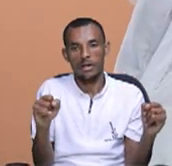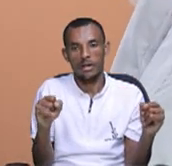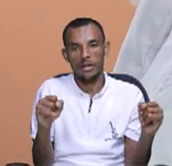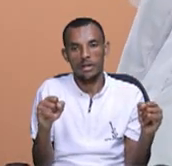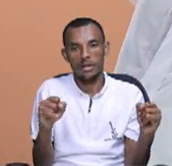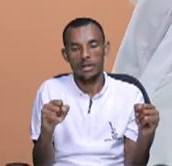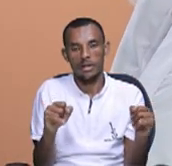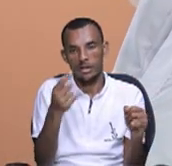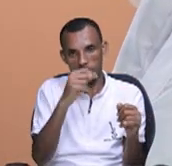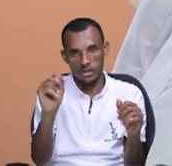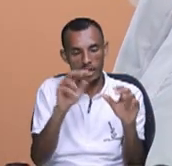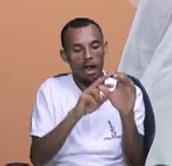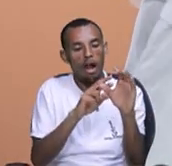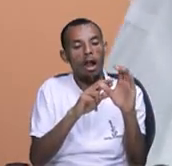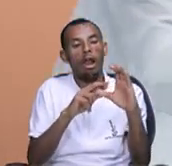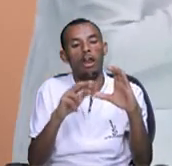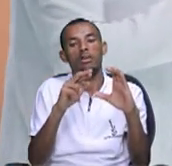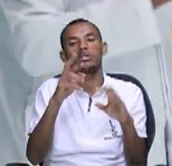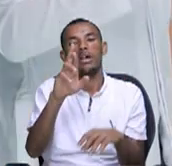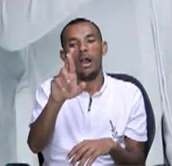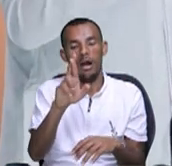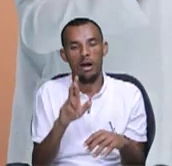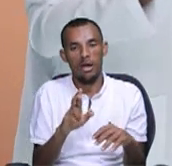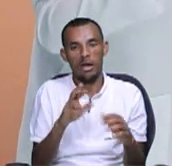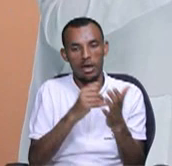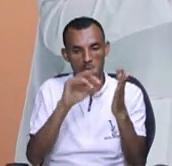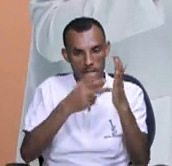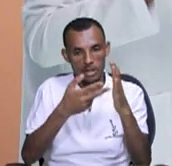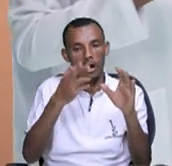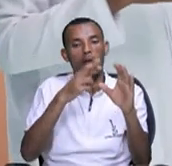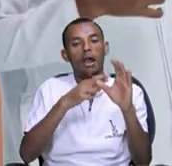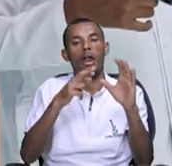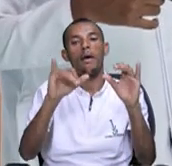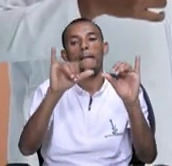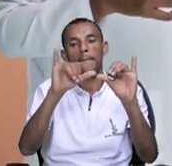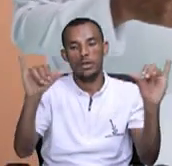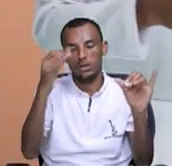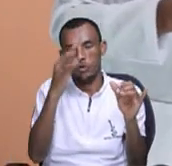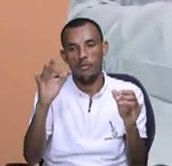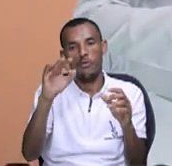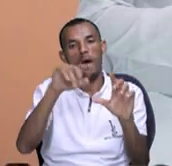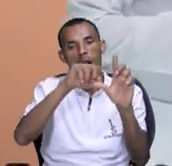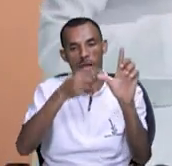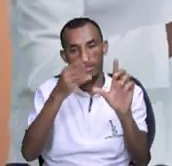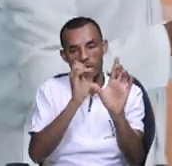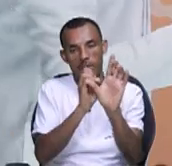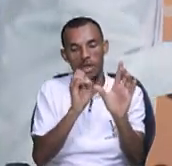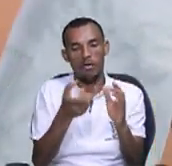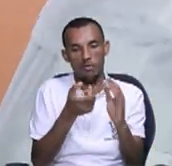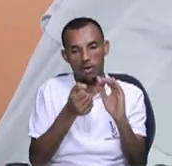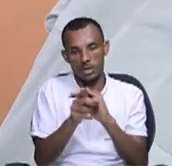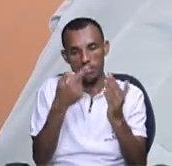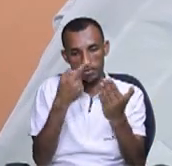the radius r. This is known as radian measures of a certain angle theta. For